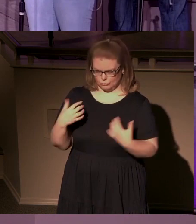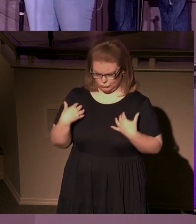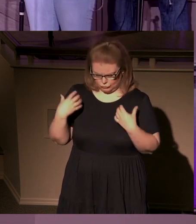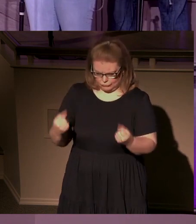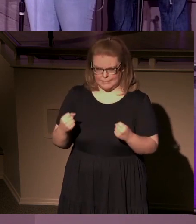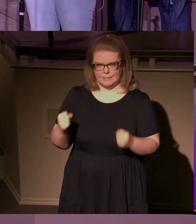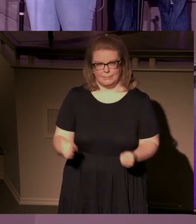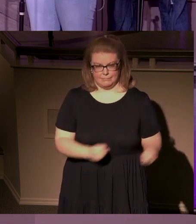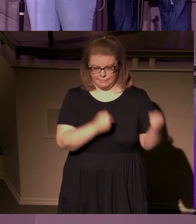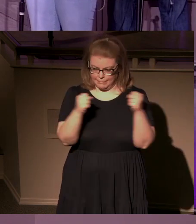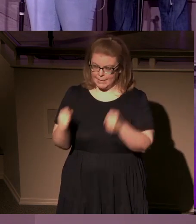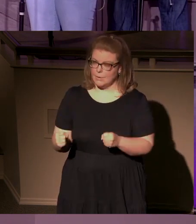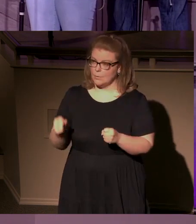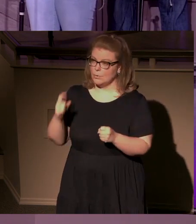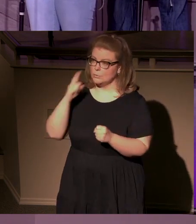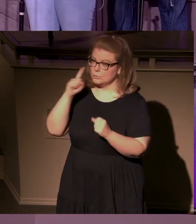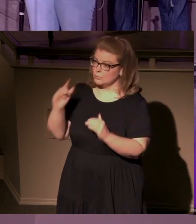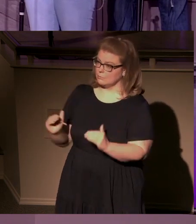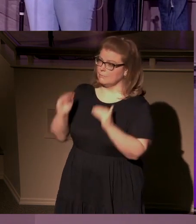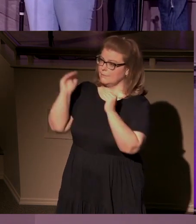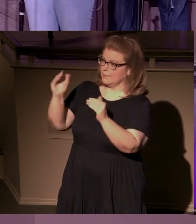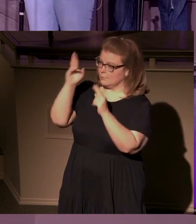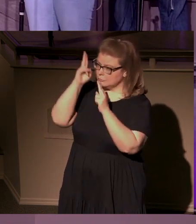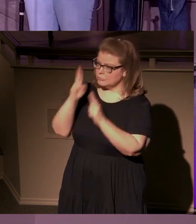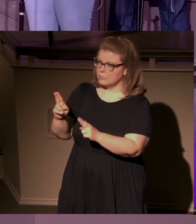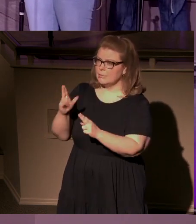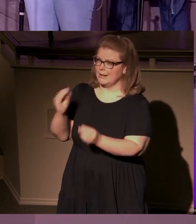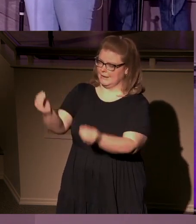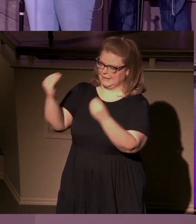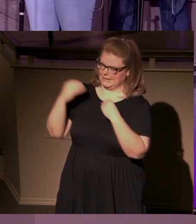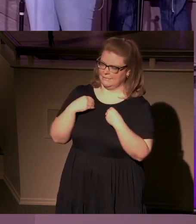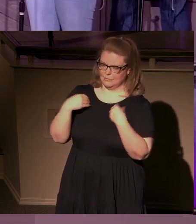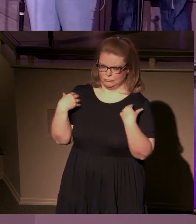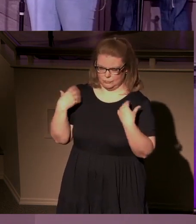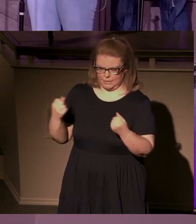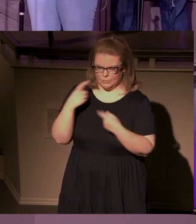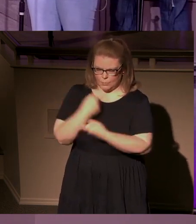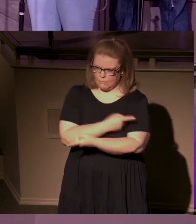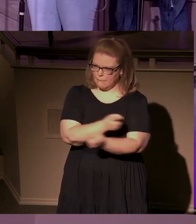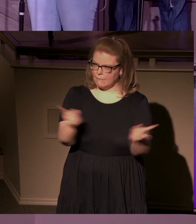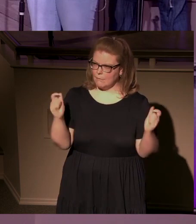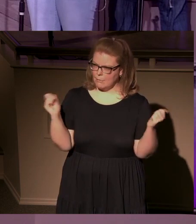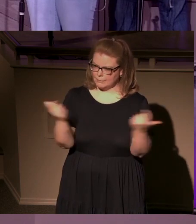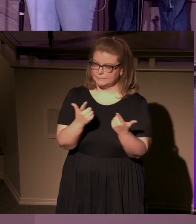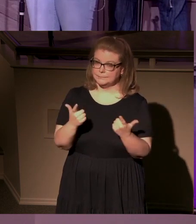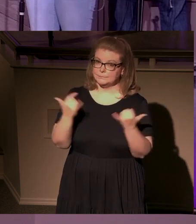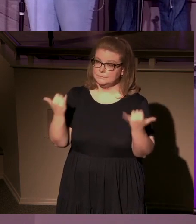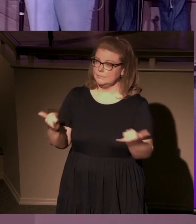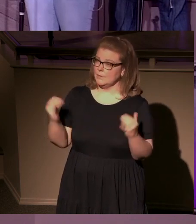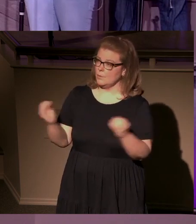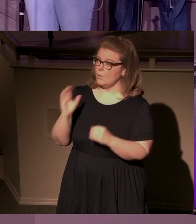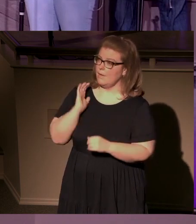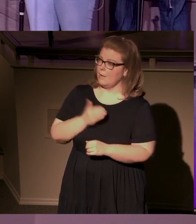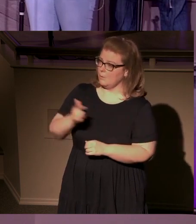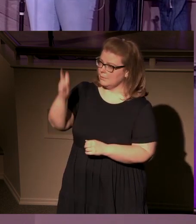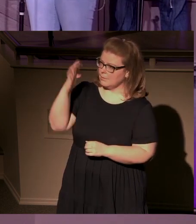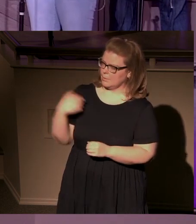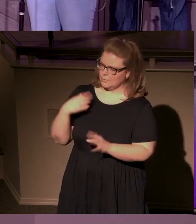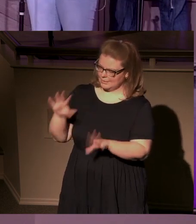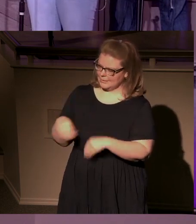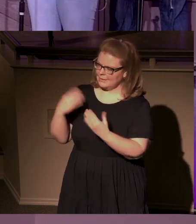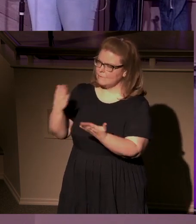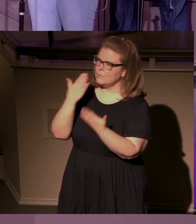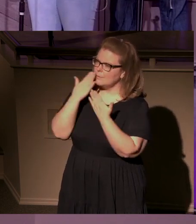power to exalt and to give strength to all. Now, O our God, we give you thanks